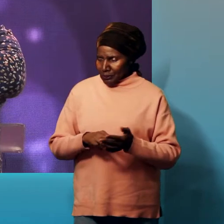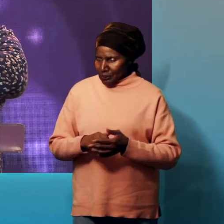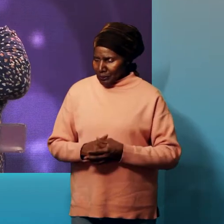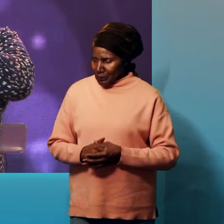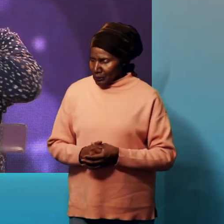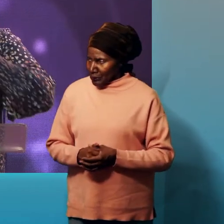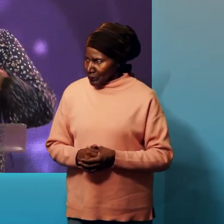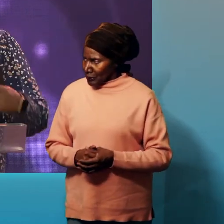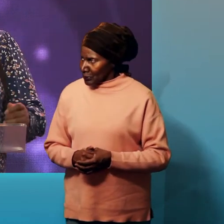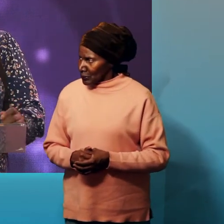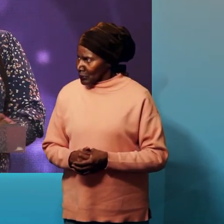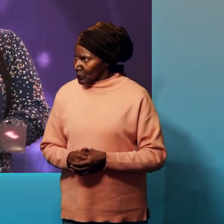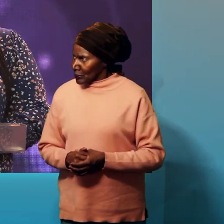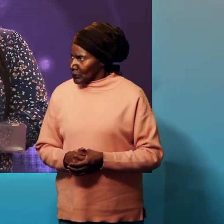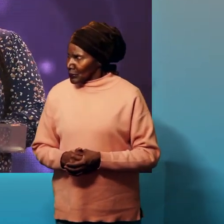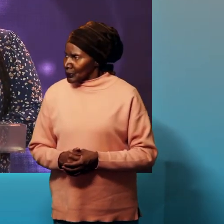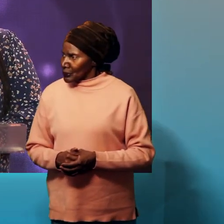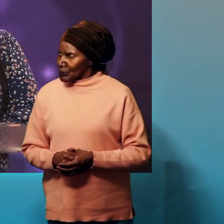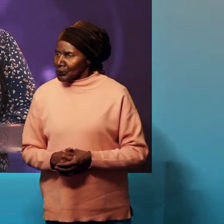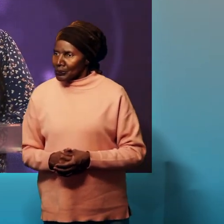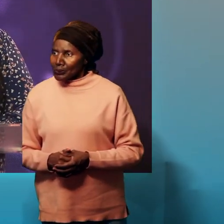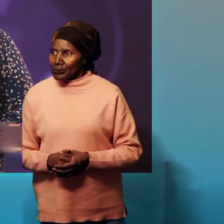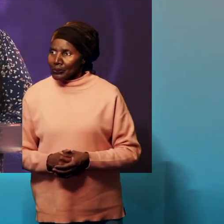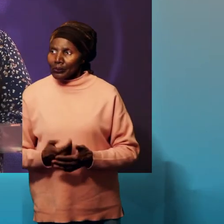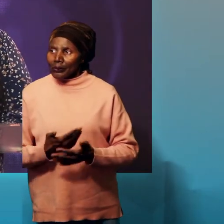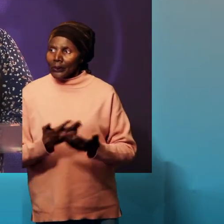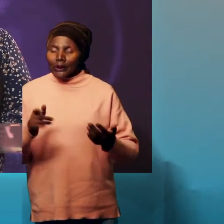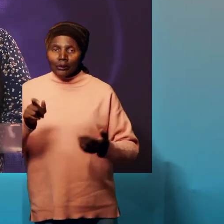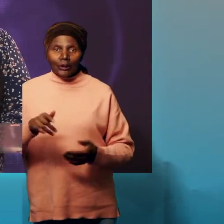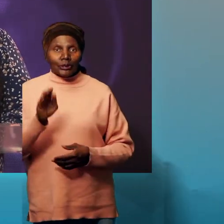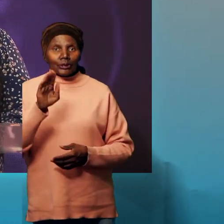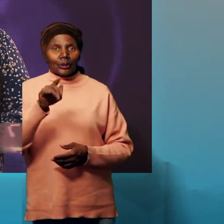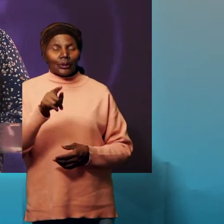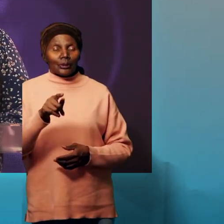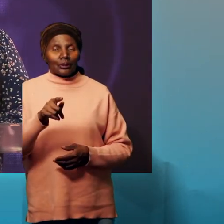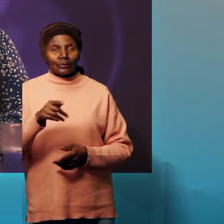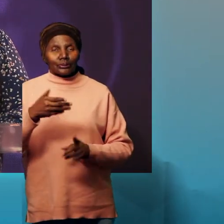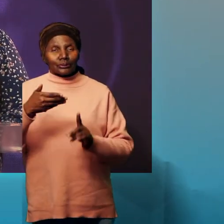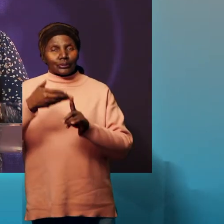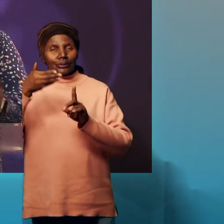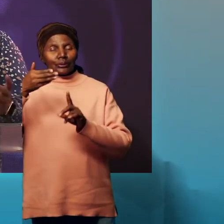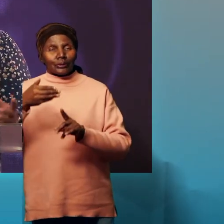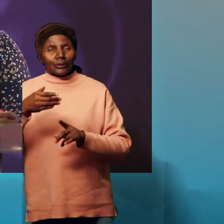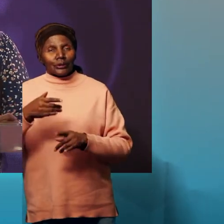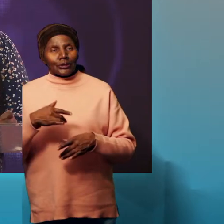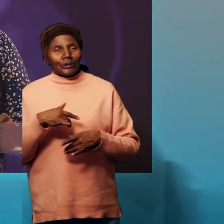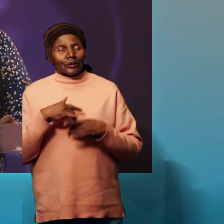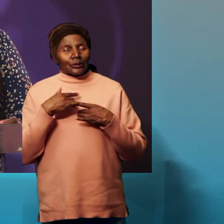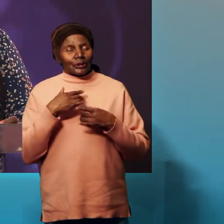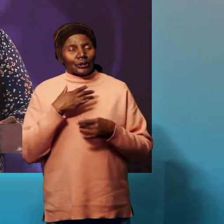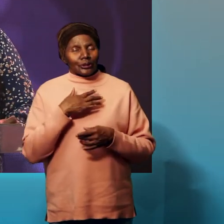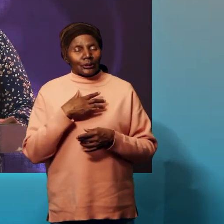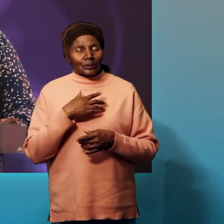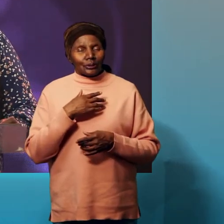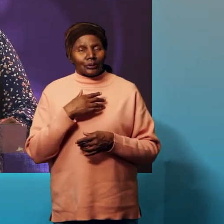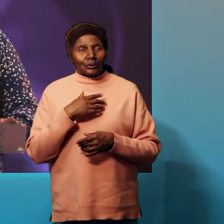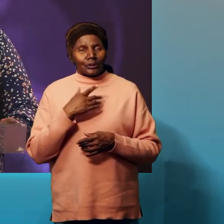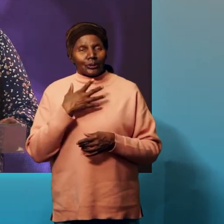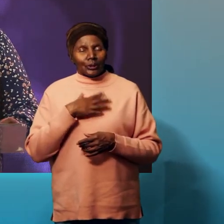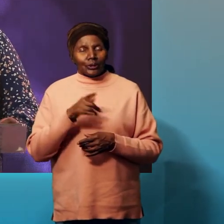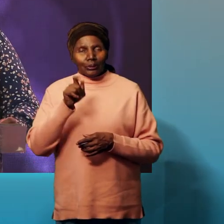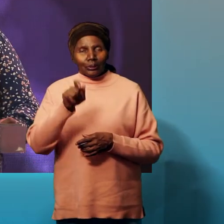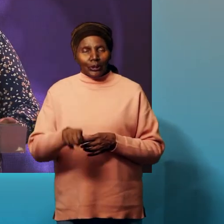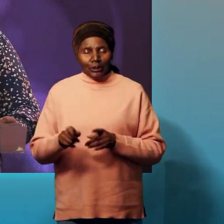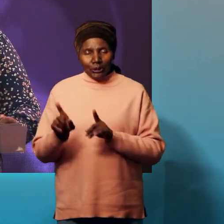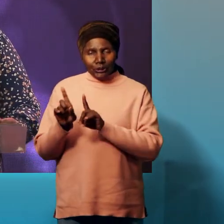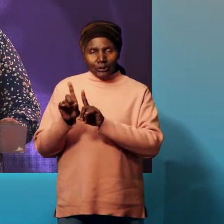If any of you at home identify and you feel like you would have wanted somebody to be by your side tonight,